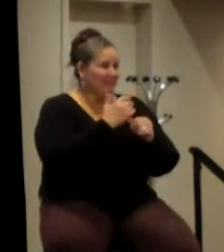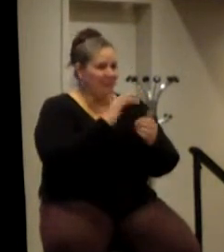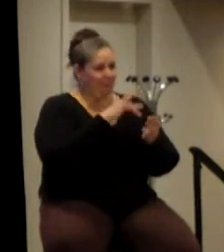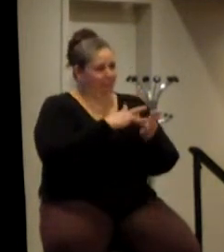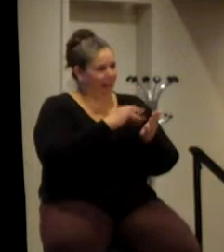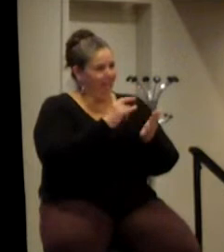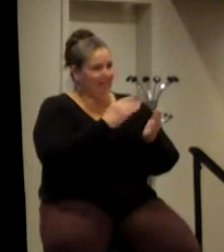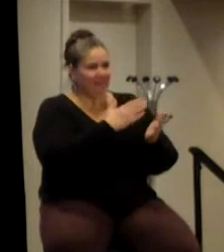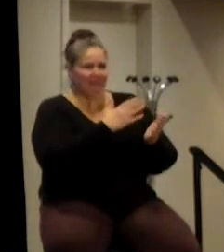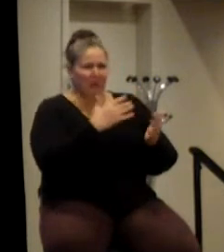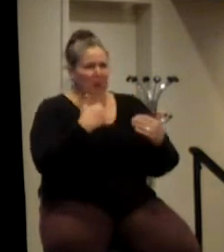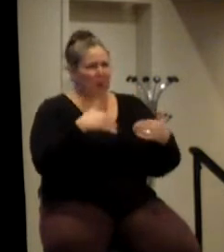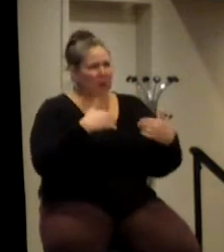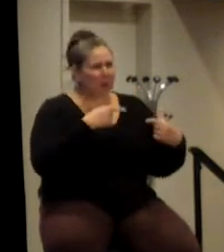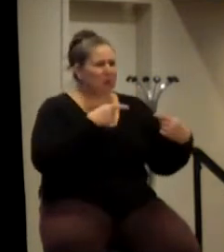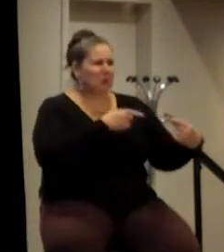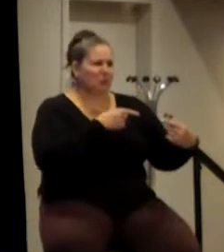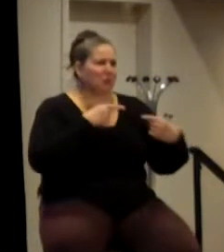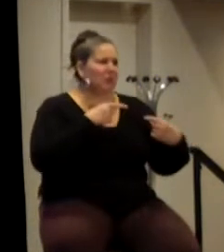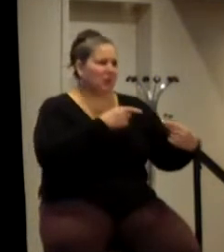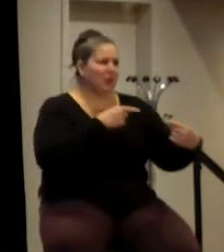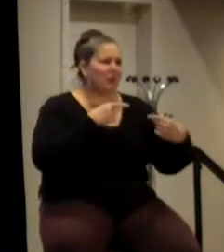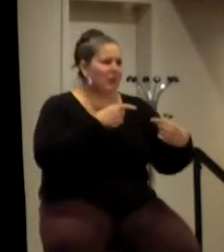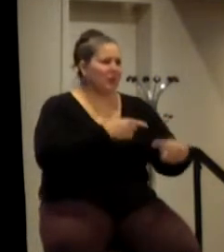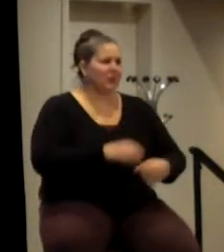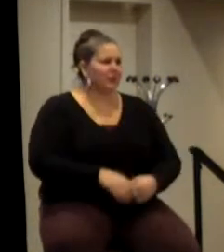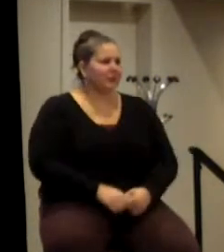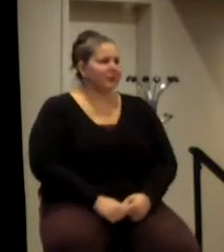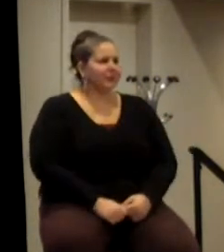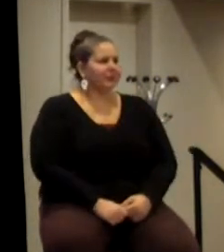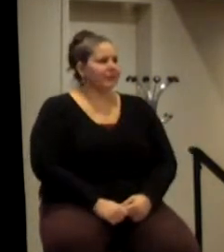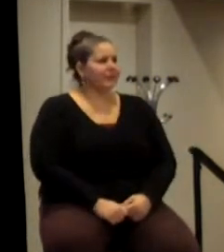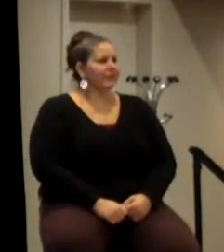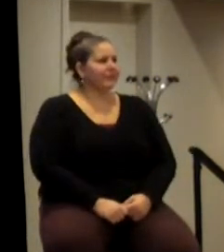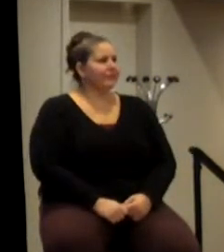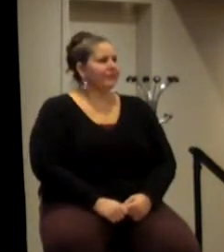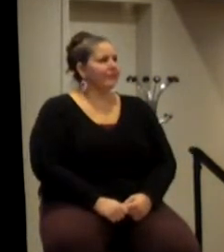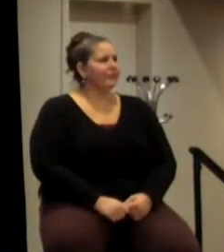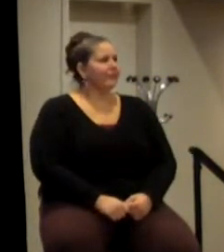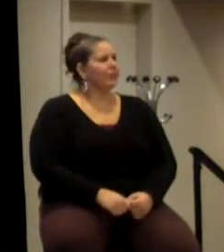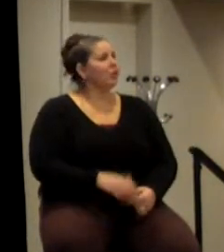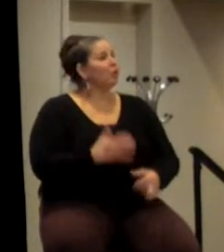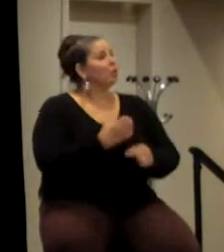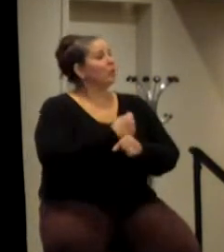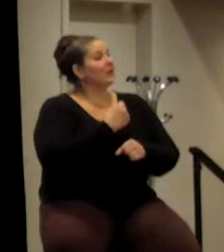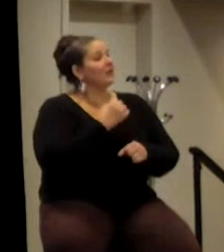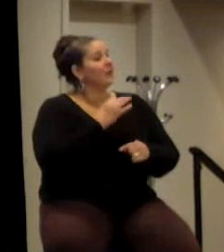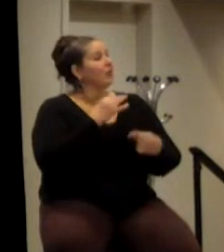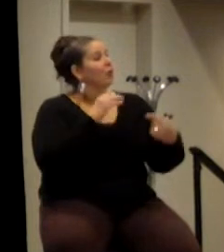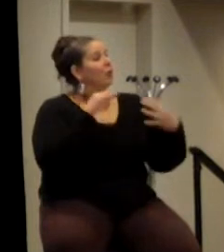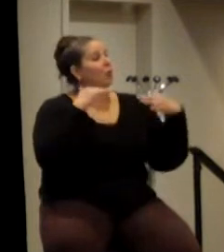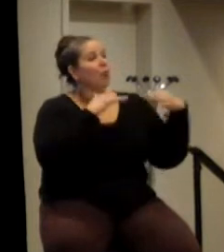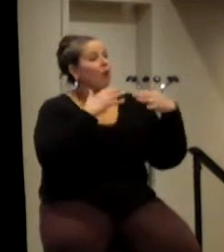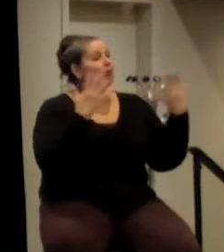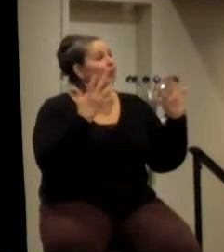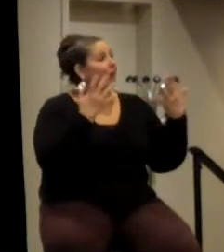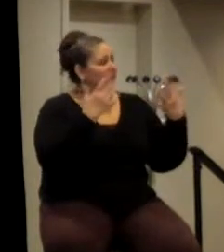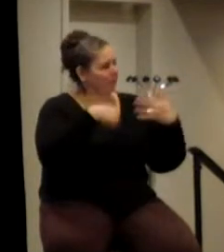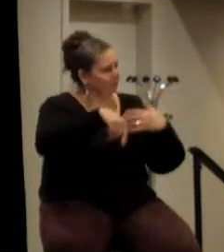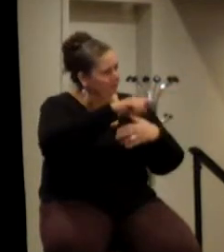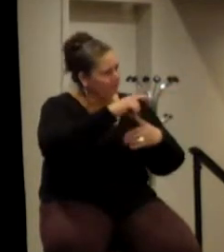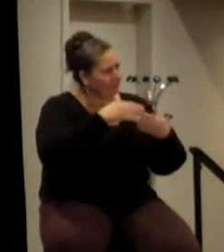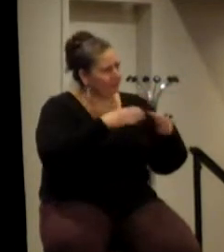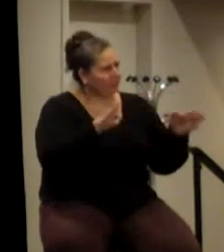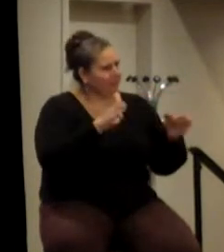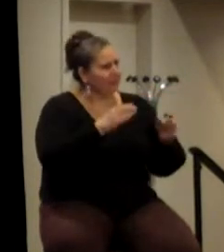only way in this war that we win is if the public is behind us and they believe in what we're saying, and they